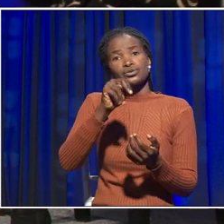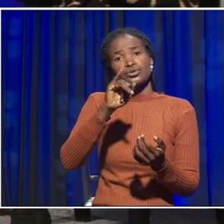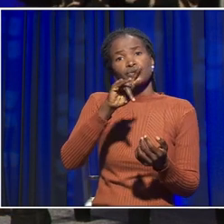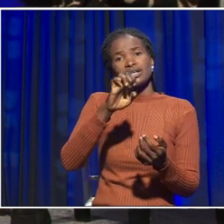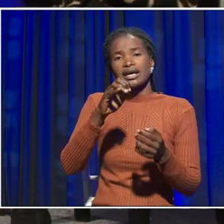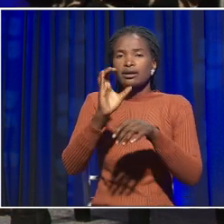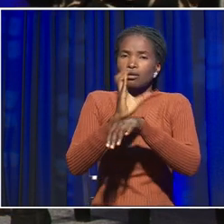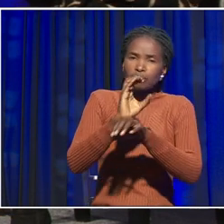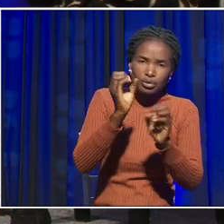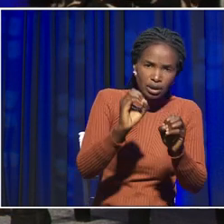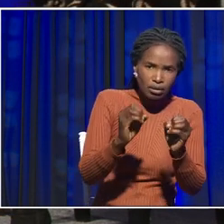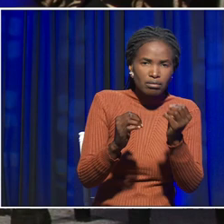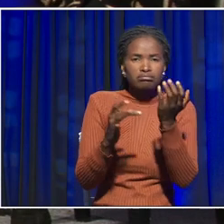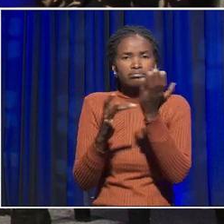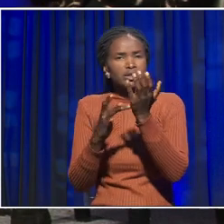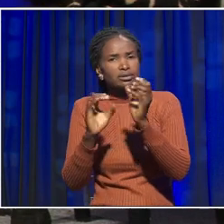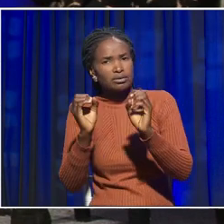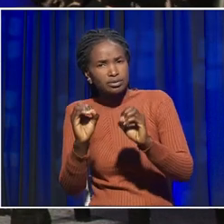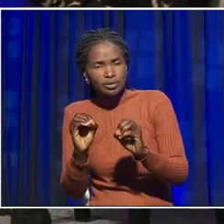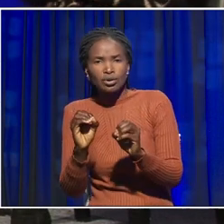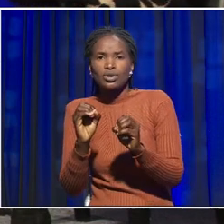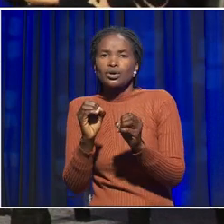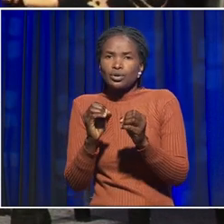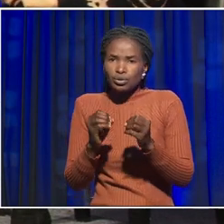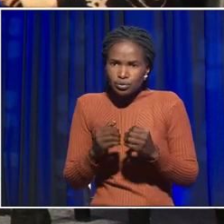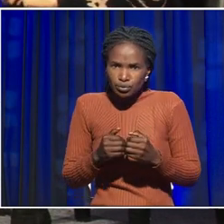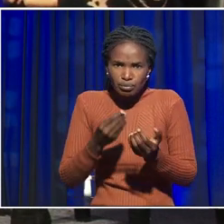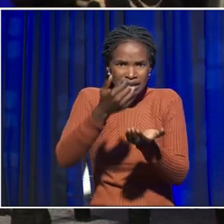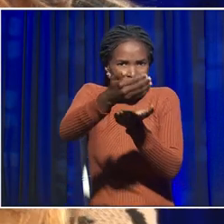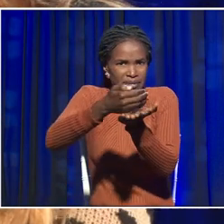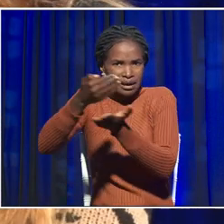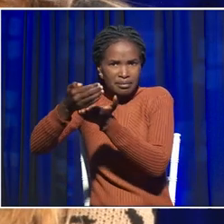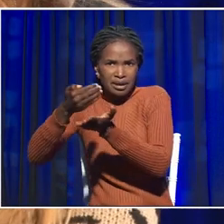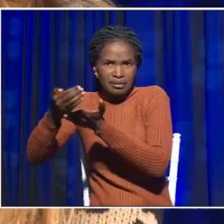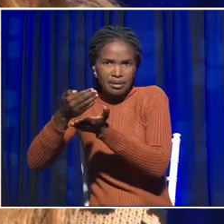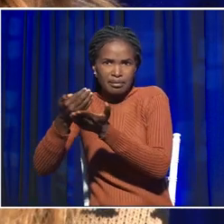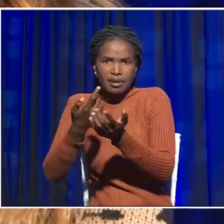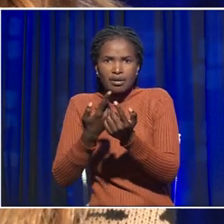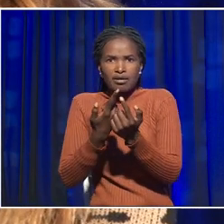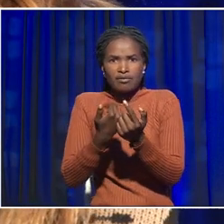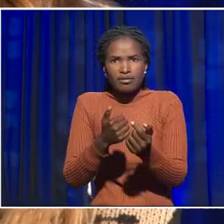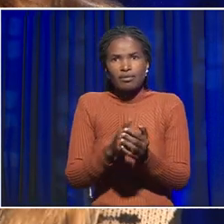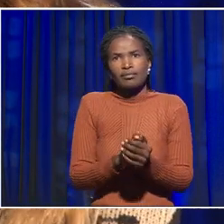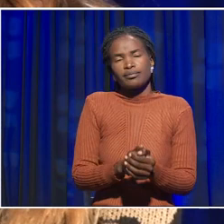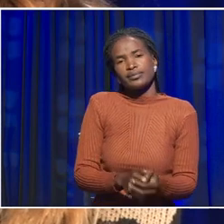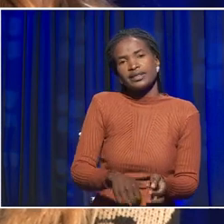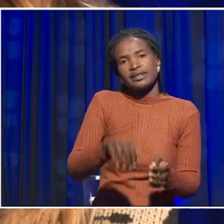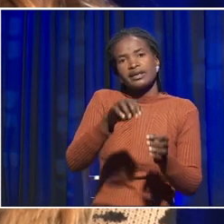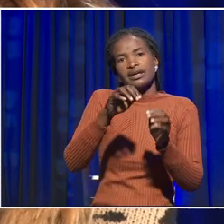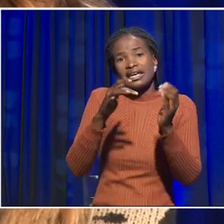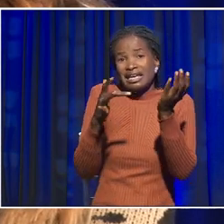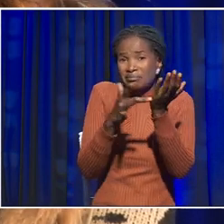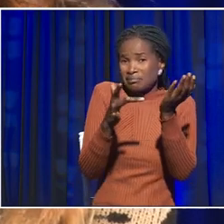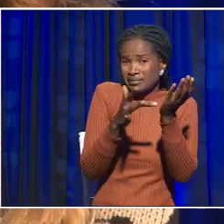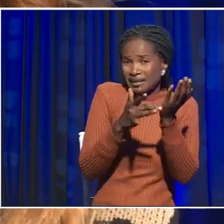the infrastructure to actually make any profit out of the, or that edge that SAP talked about, to make anything about